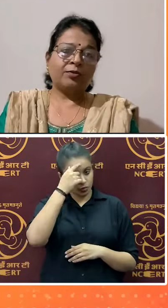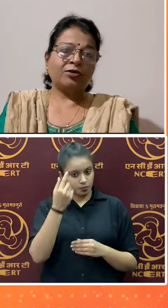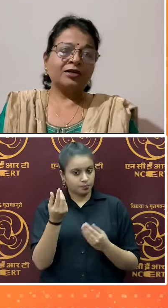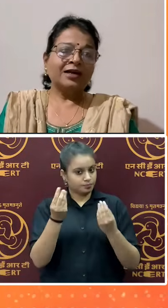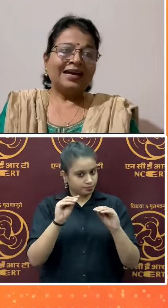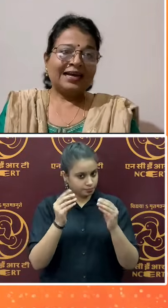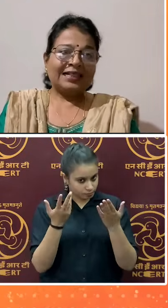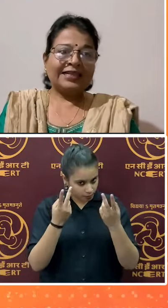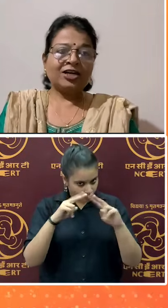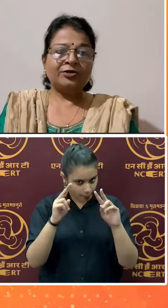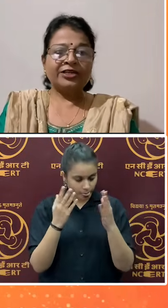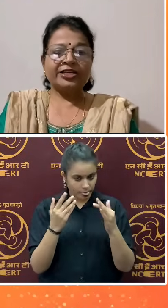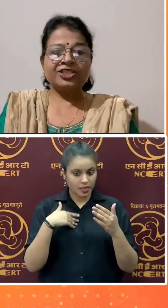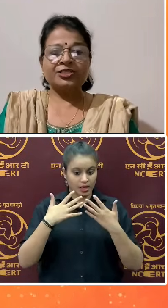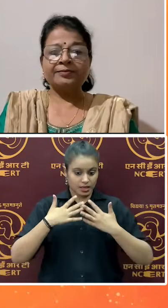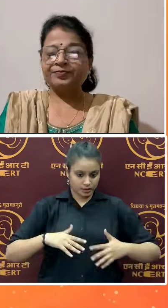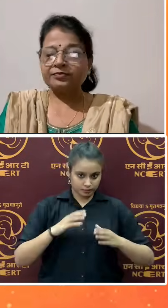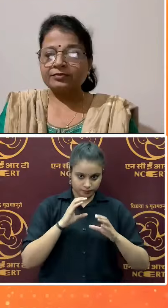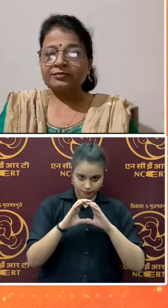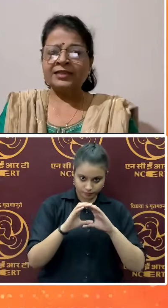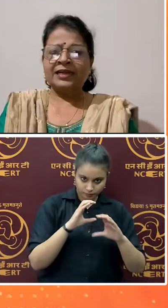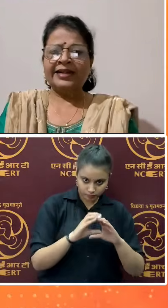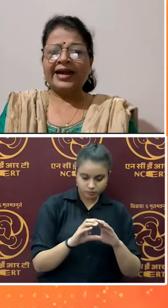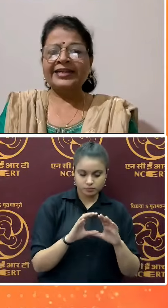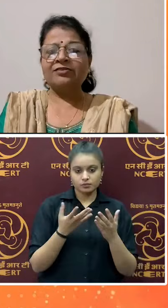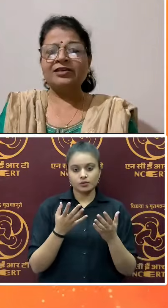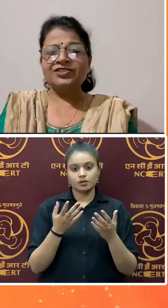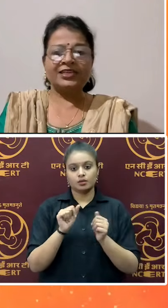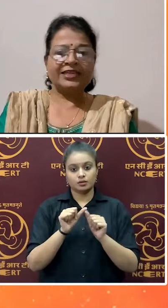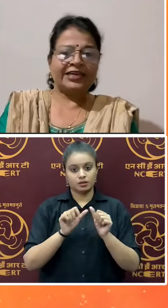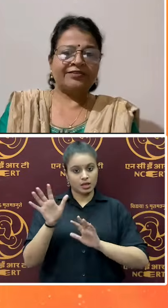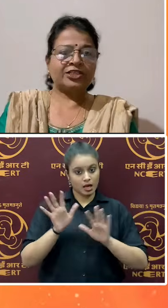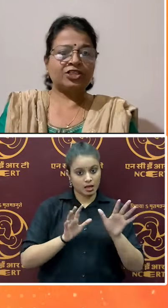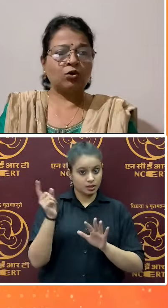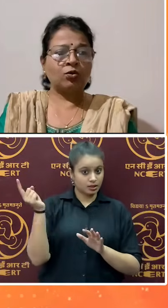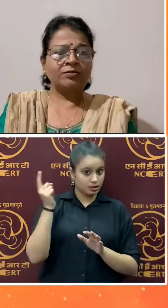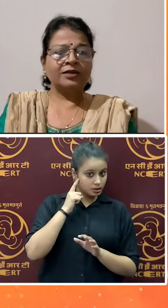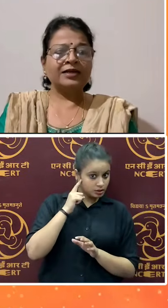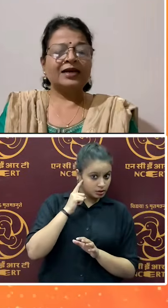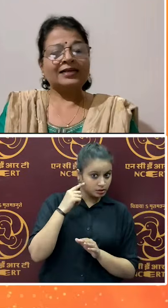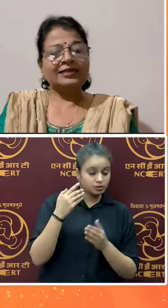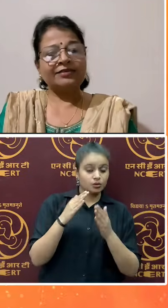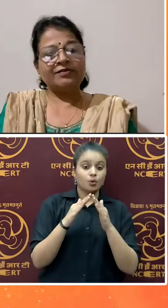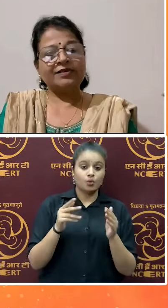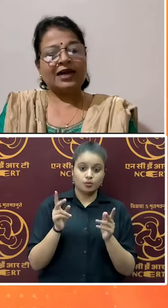to promote healthy communication and active listening even at home.